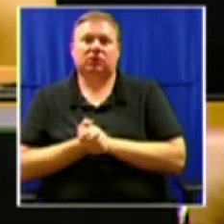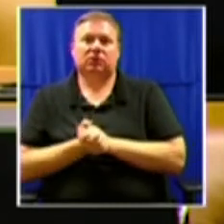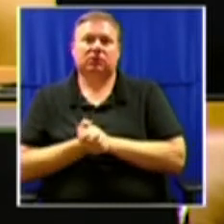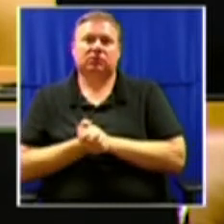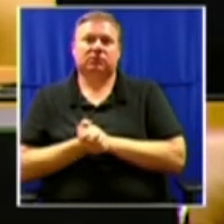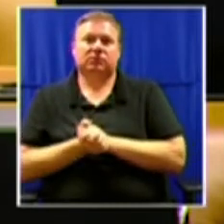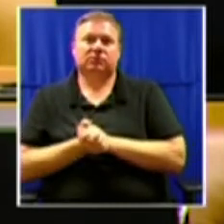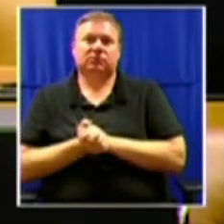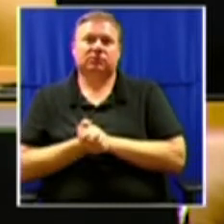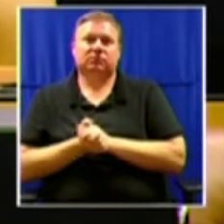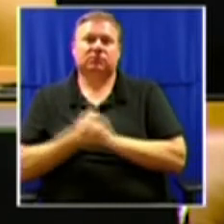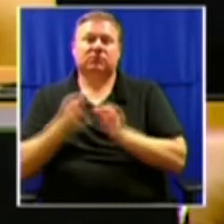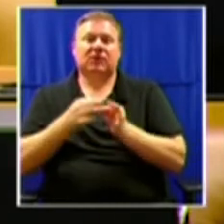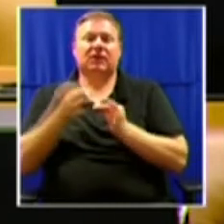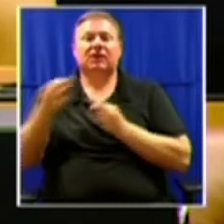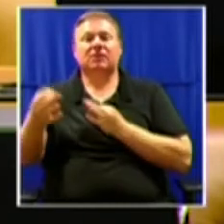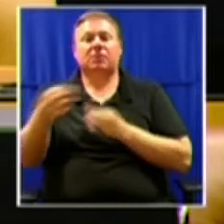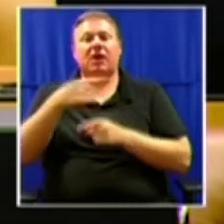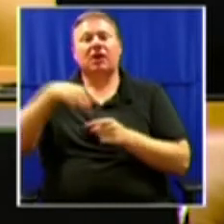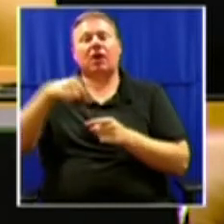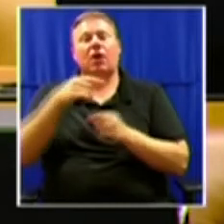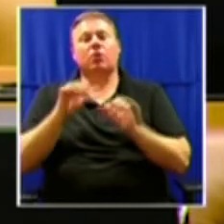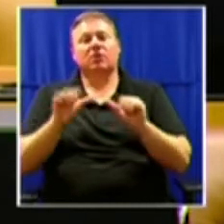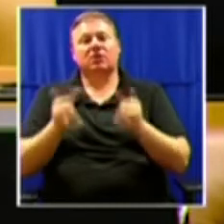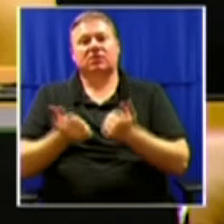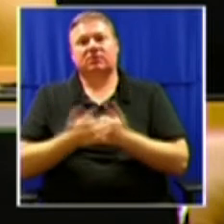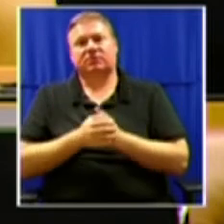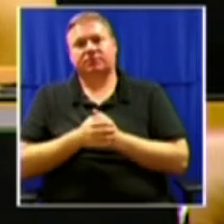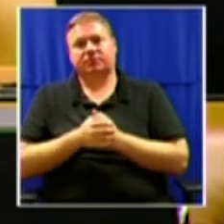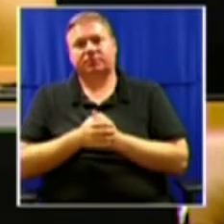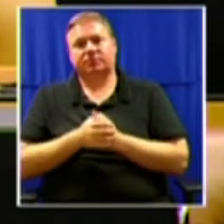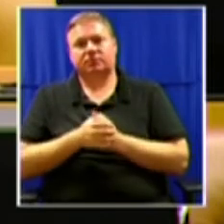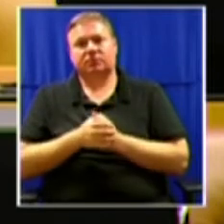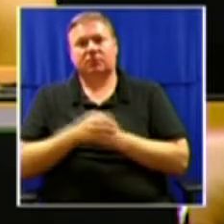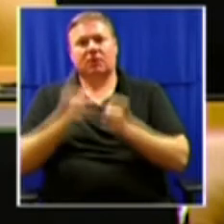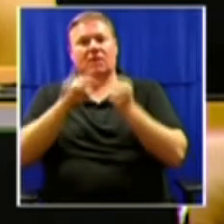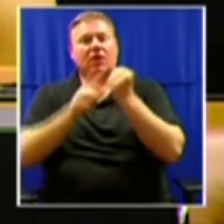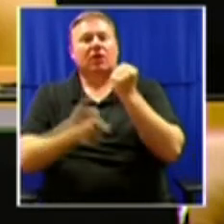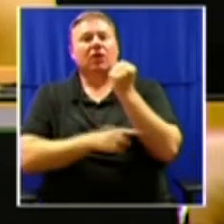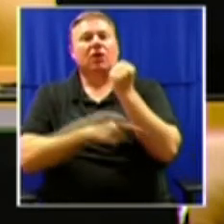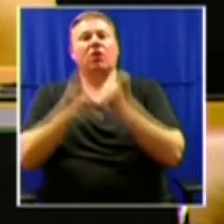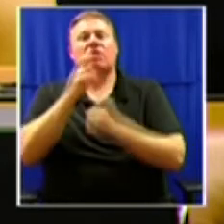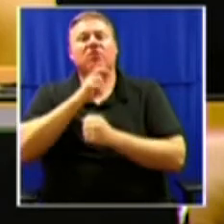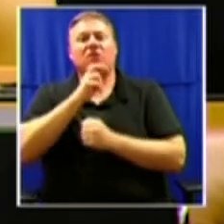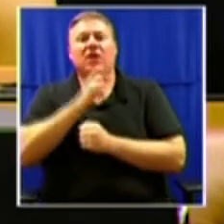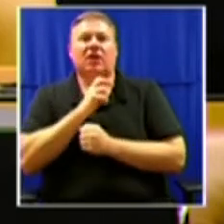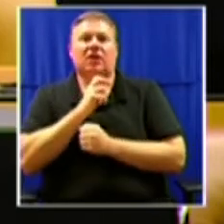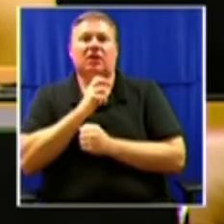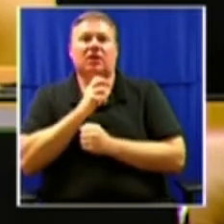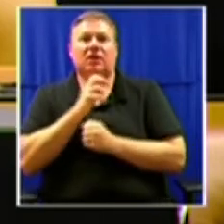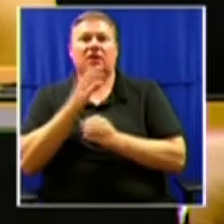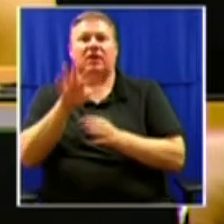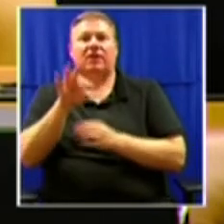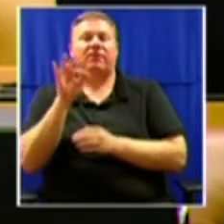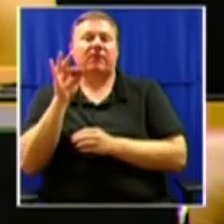To expand our success, last Friday, Deputy Speaker, we